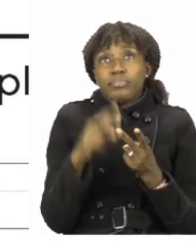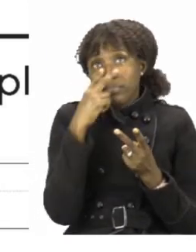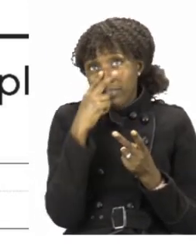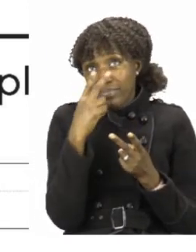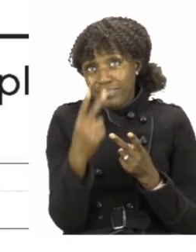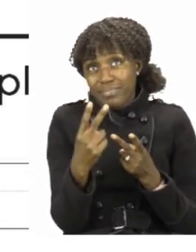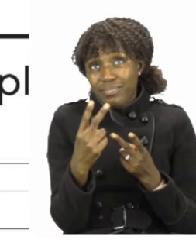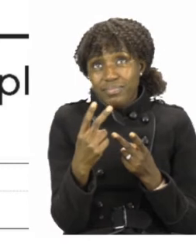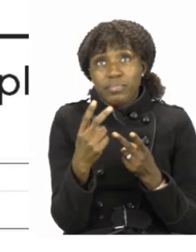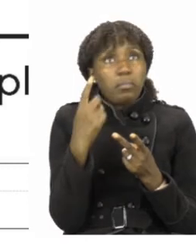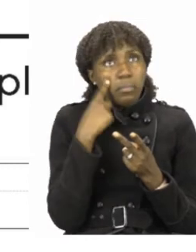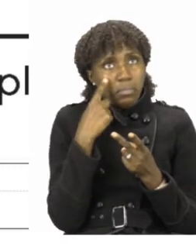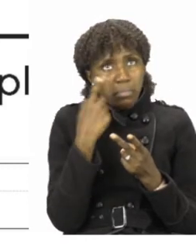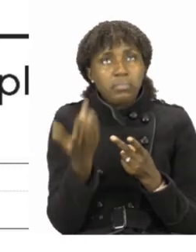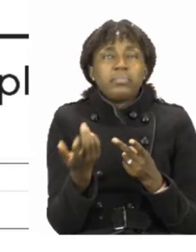see,